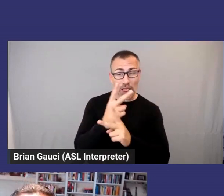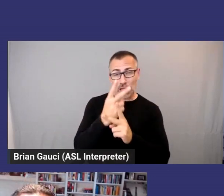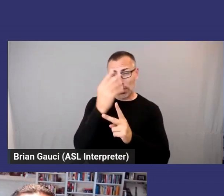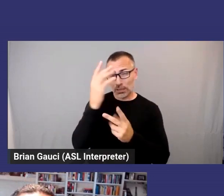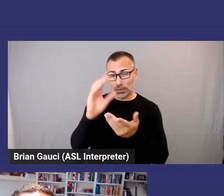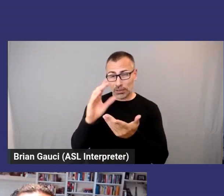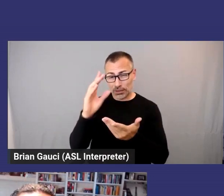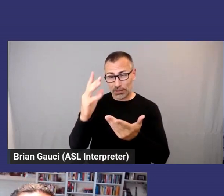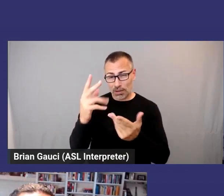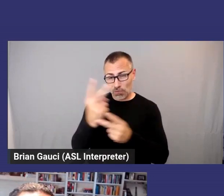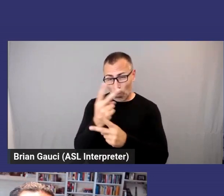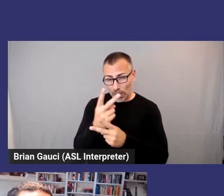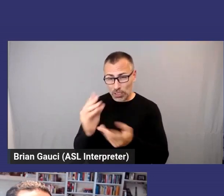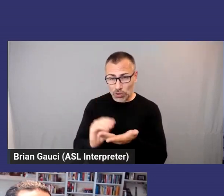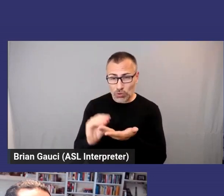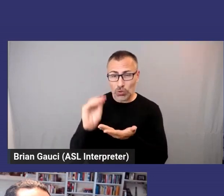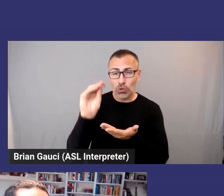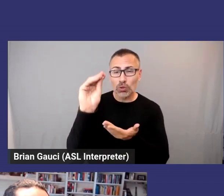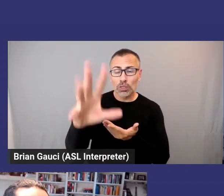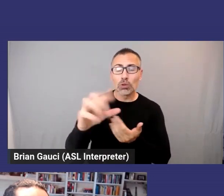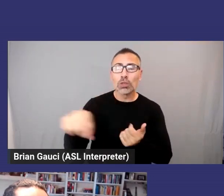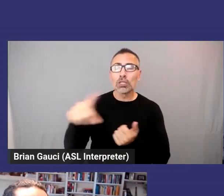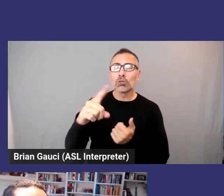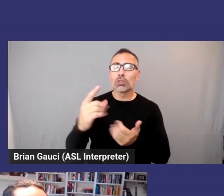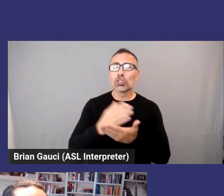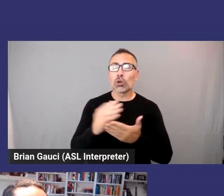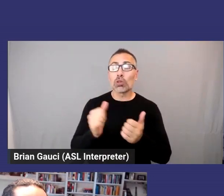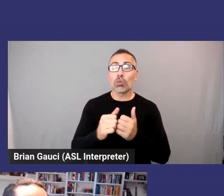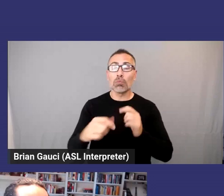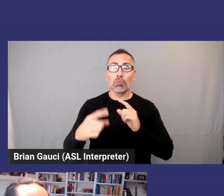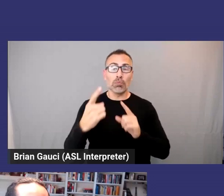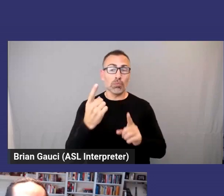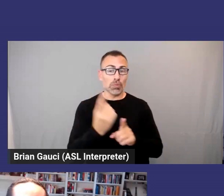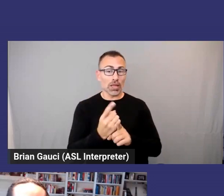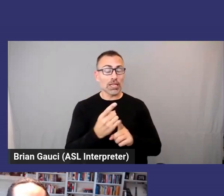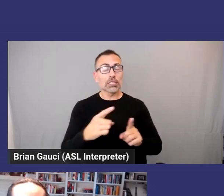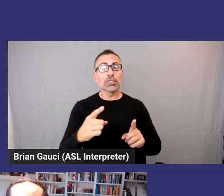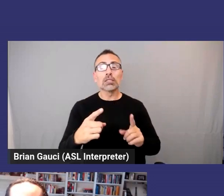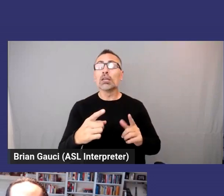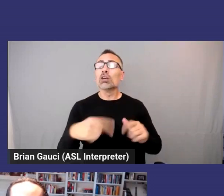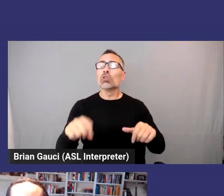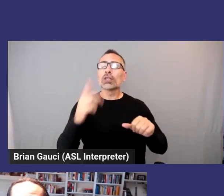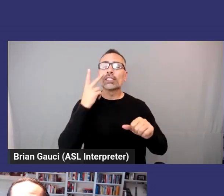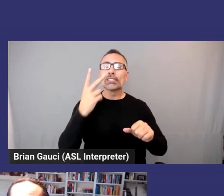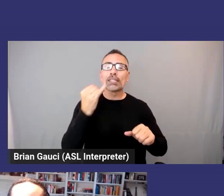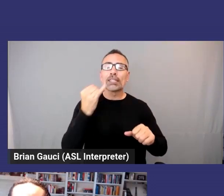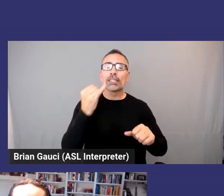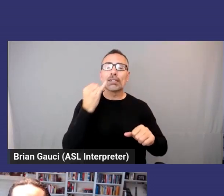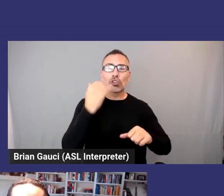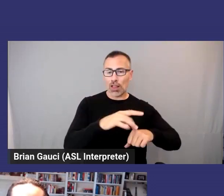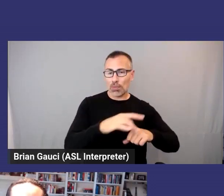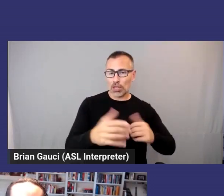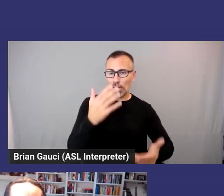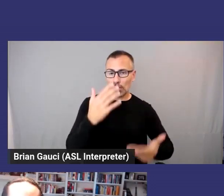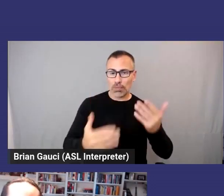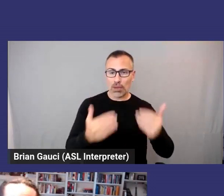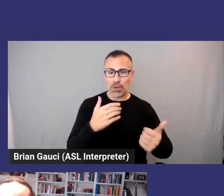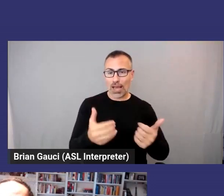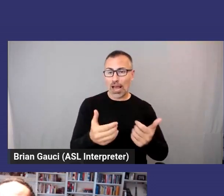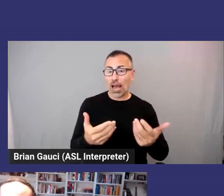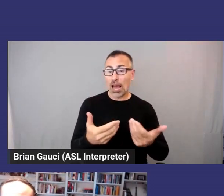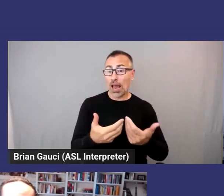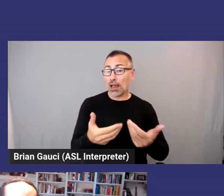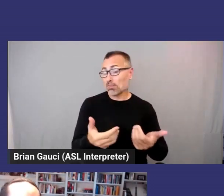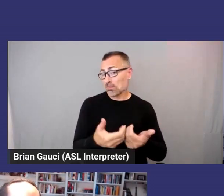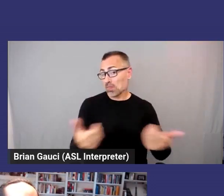availability. So if there's a certain amount of packet loss or lack of connectivity, we'll